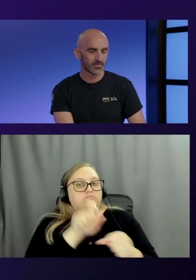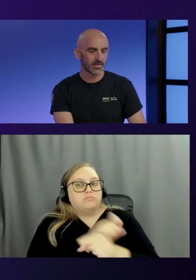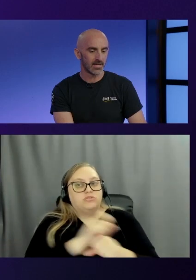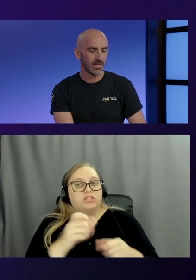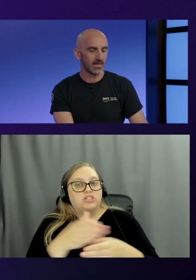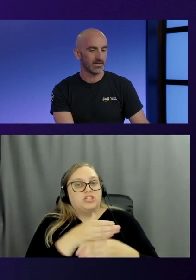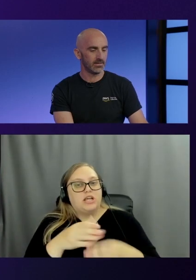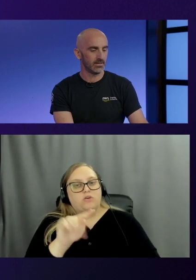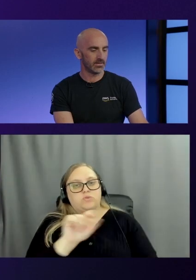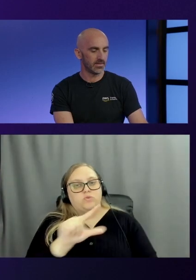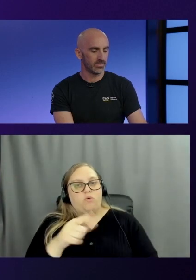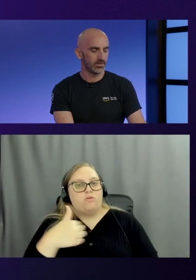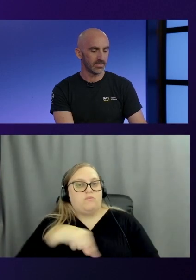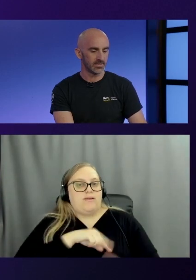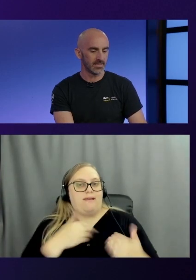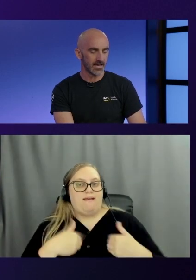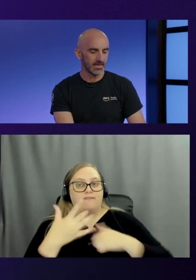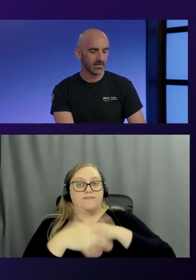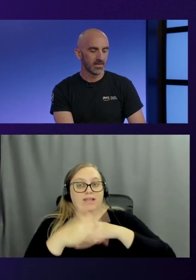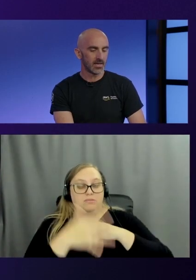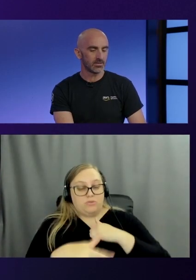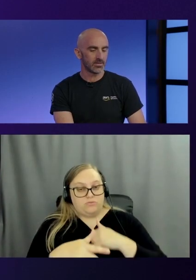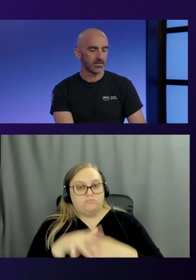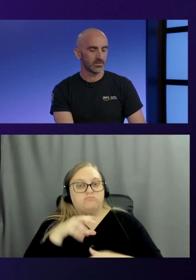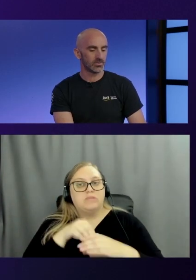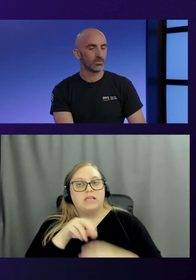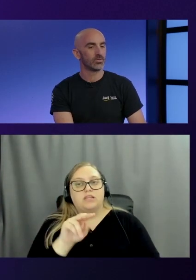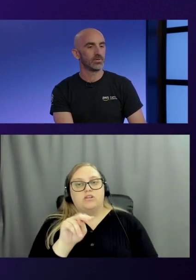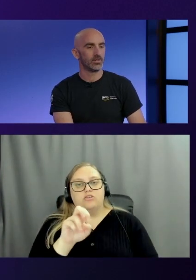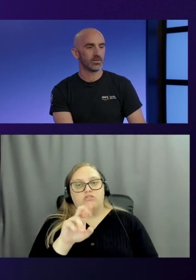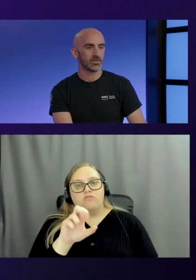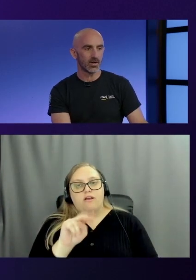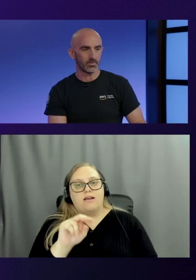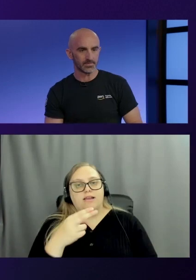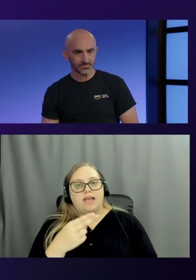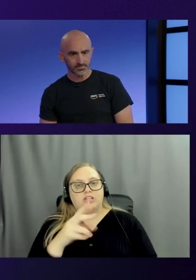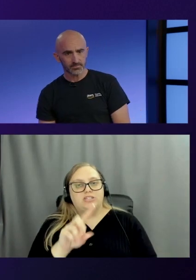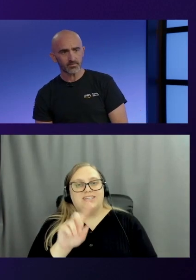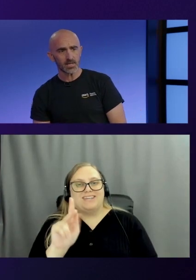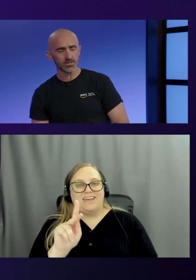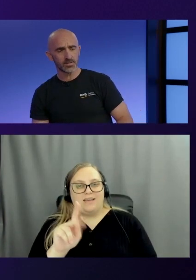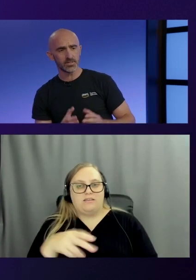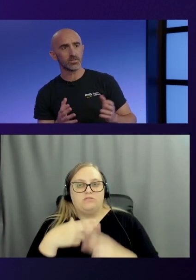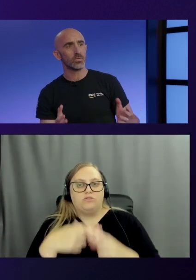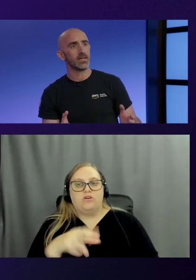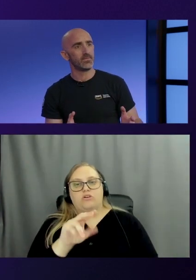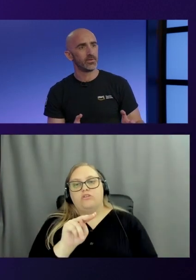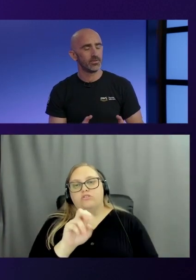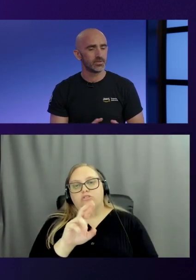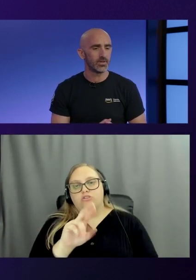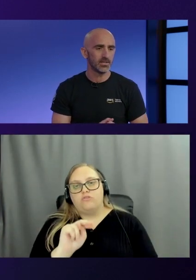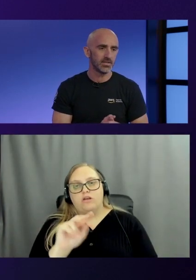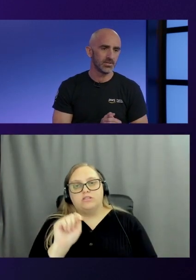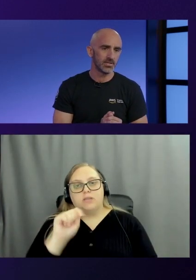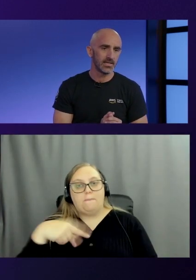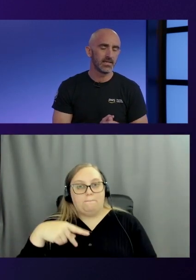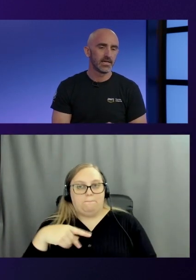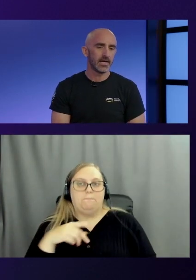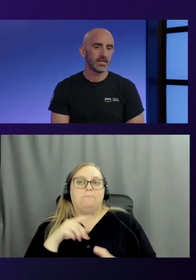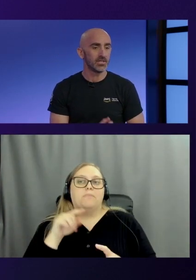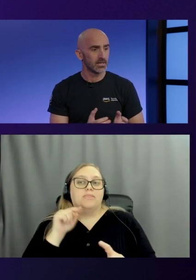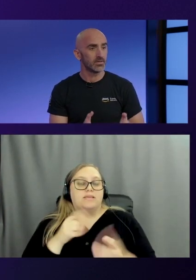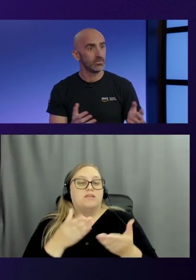available in the Neuron SDK. So that is a tool called Neuron Top. So this is a way for you to